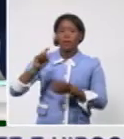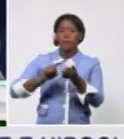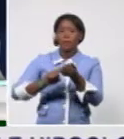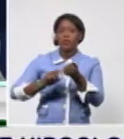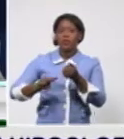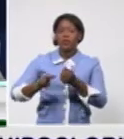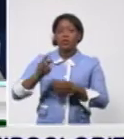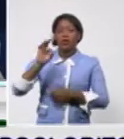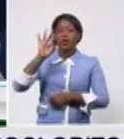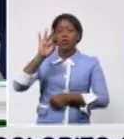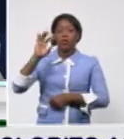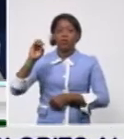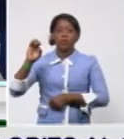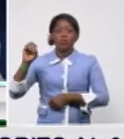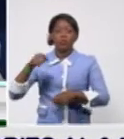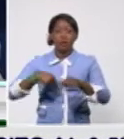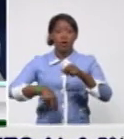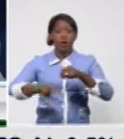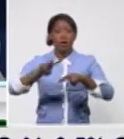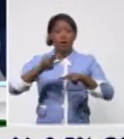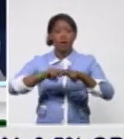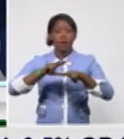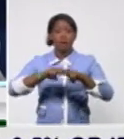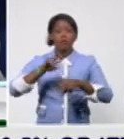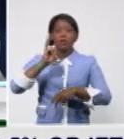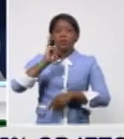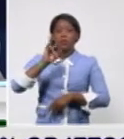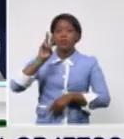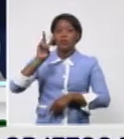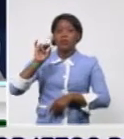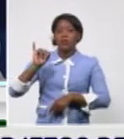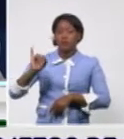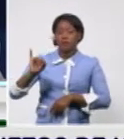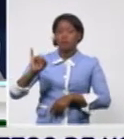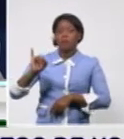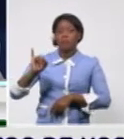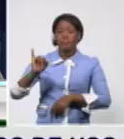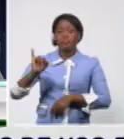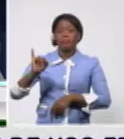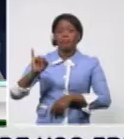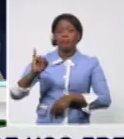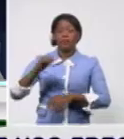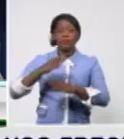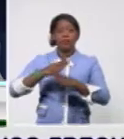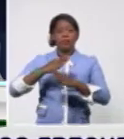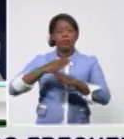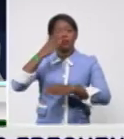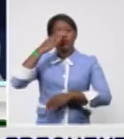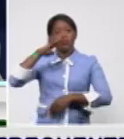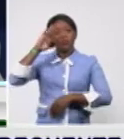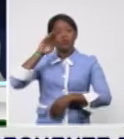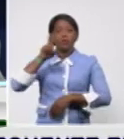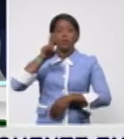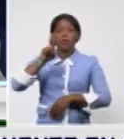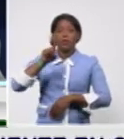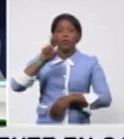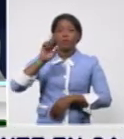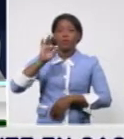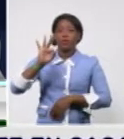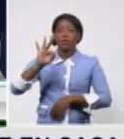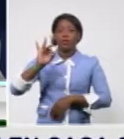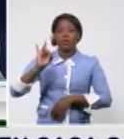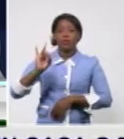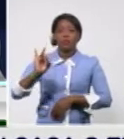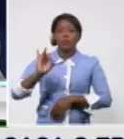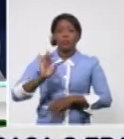1,989 of the samples were processed at the Pedro Curi Tropical Medicine Institute, 800